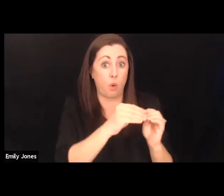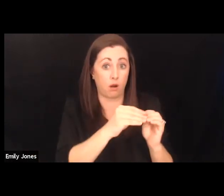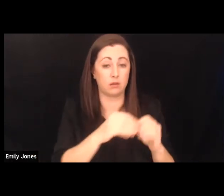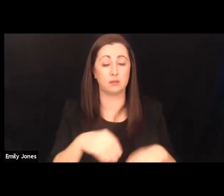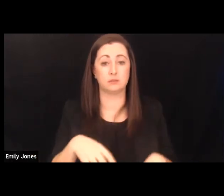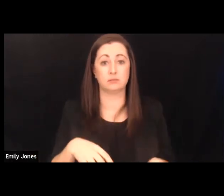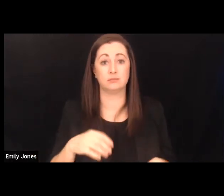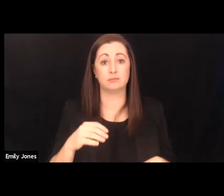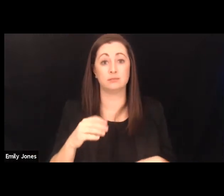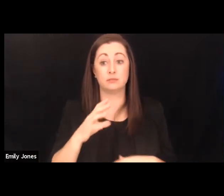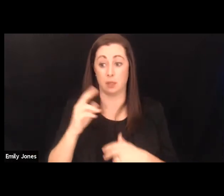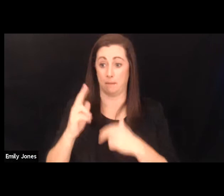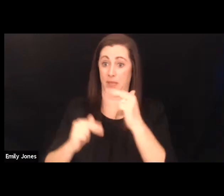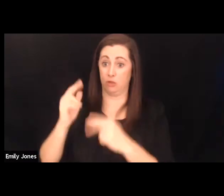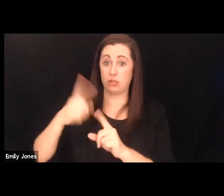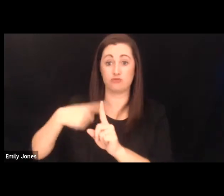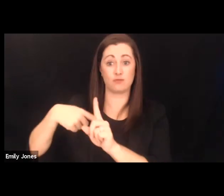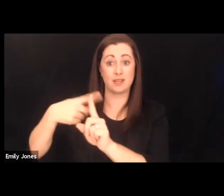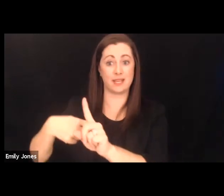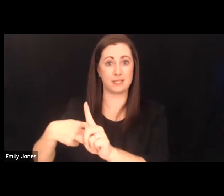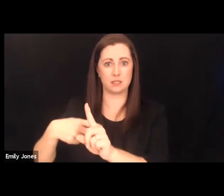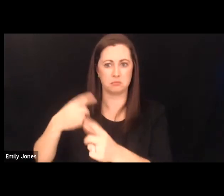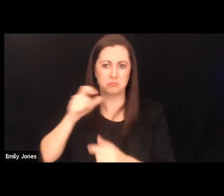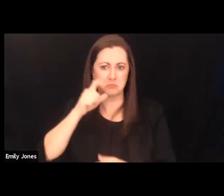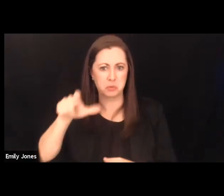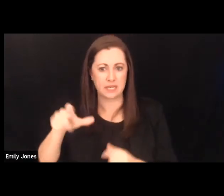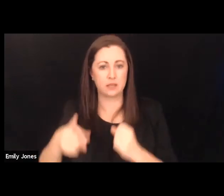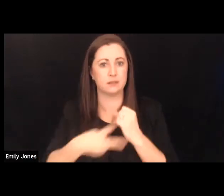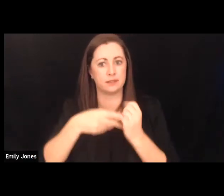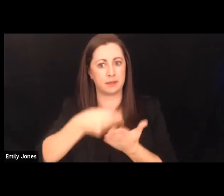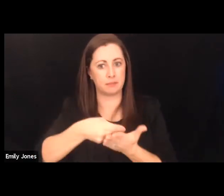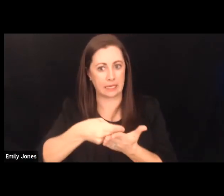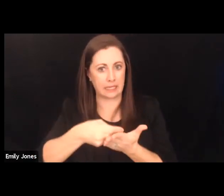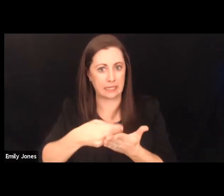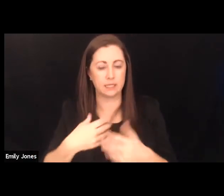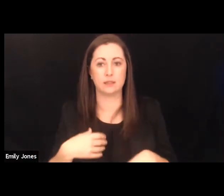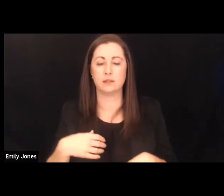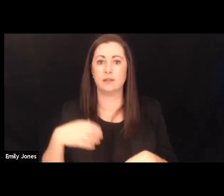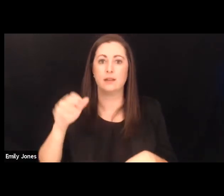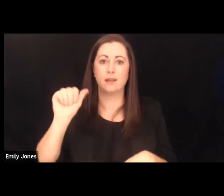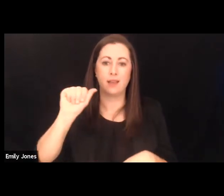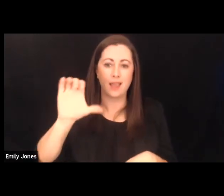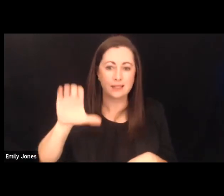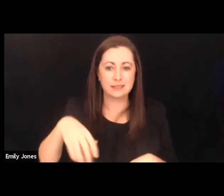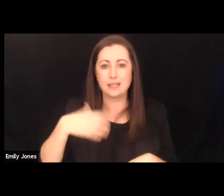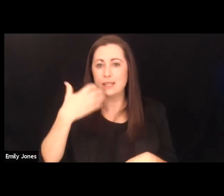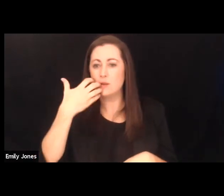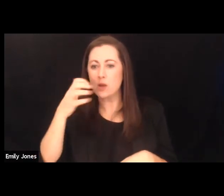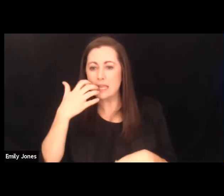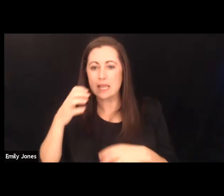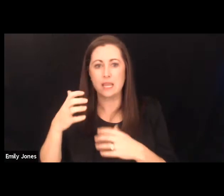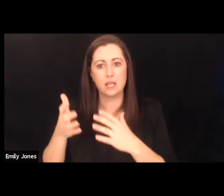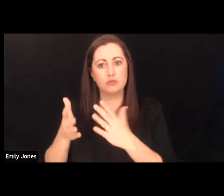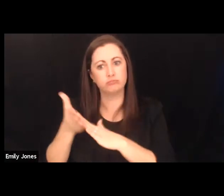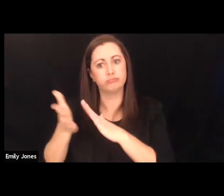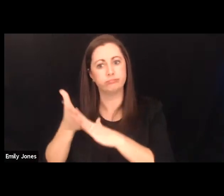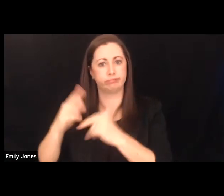on building space, rental, heating, cooling, all that goes with having a